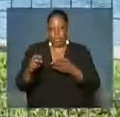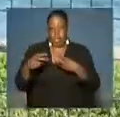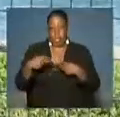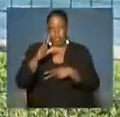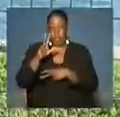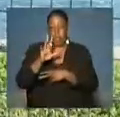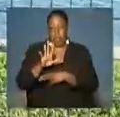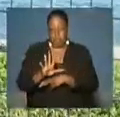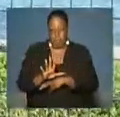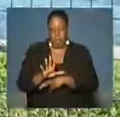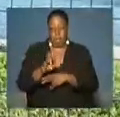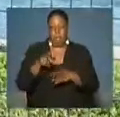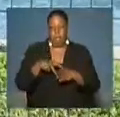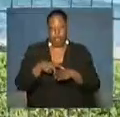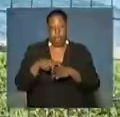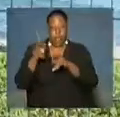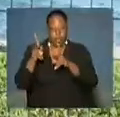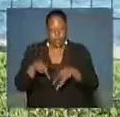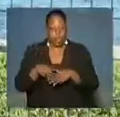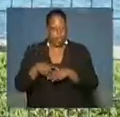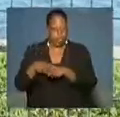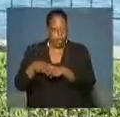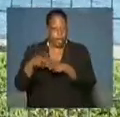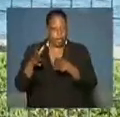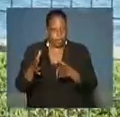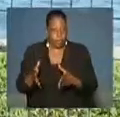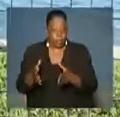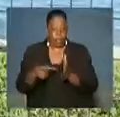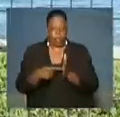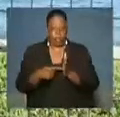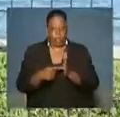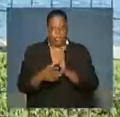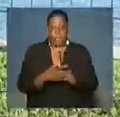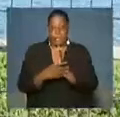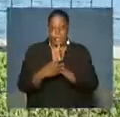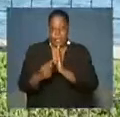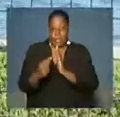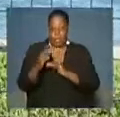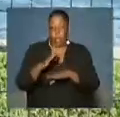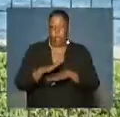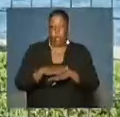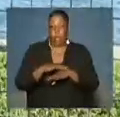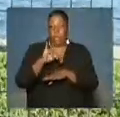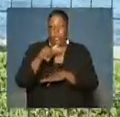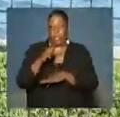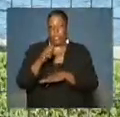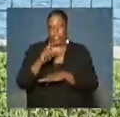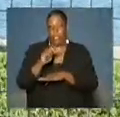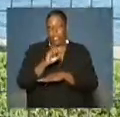multiple countries across the world who are pretty much coming out here and showcasing their talent on the jet ski. Everything